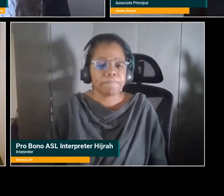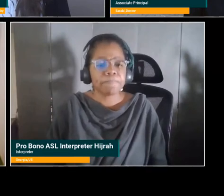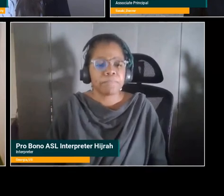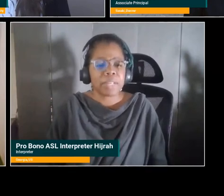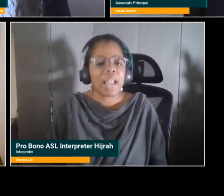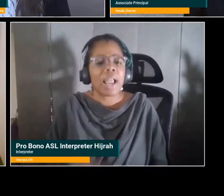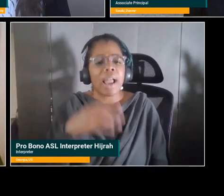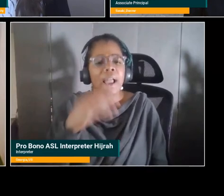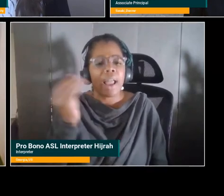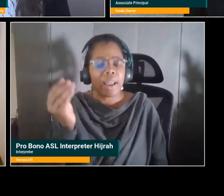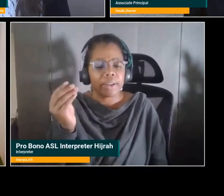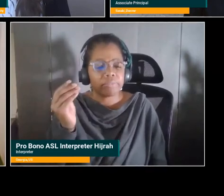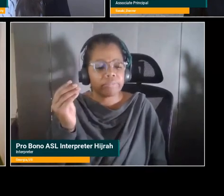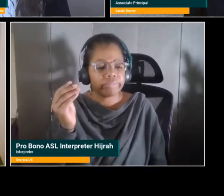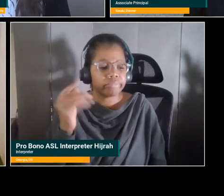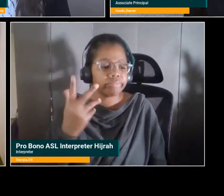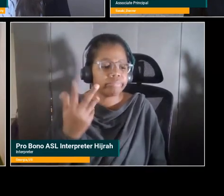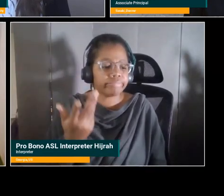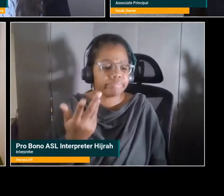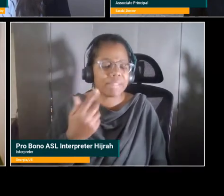And, you know,